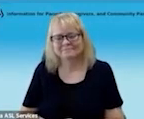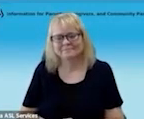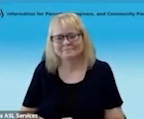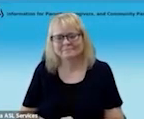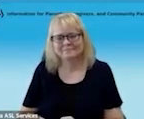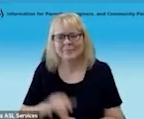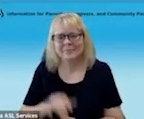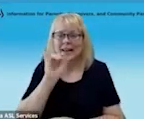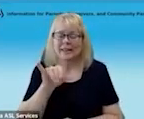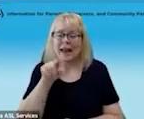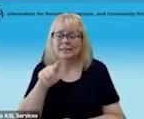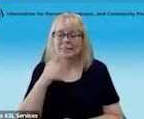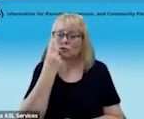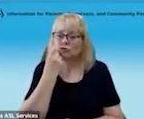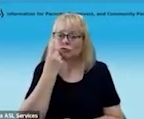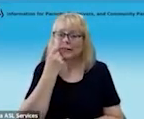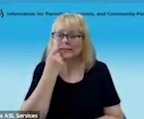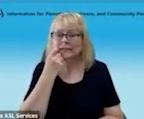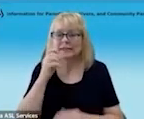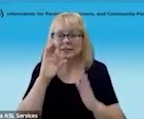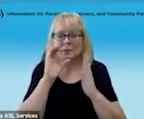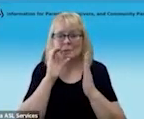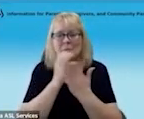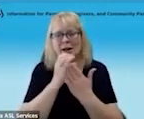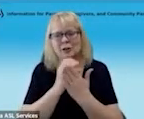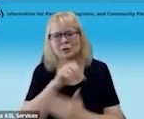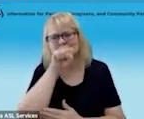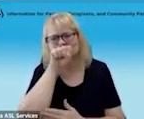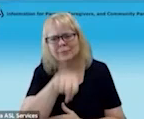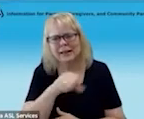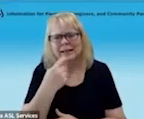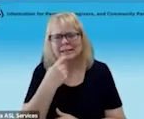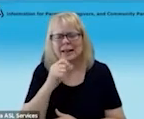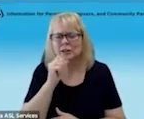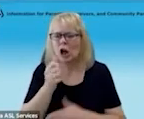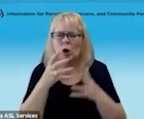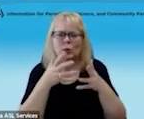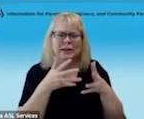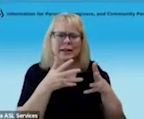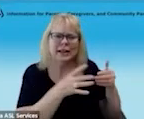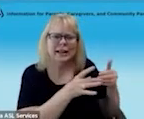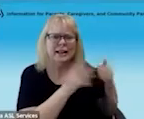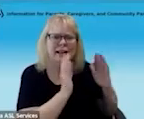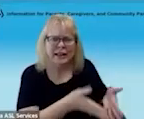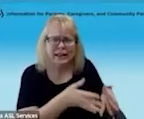COVID vaccine, keep heritage strong, vaccinate your children. Next slide.